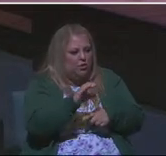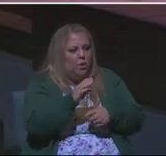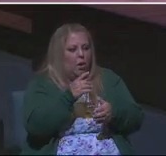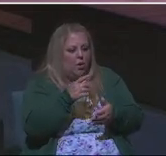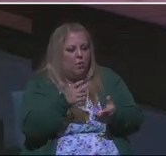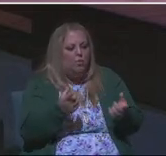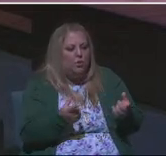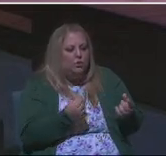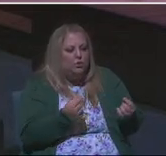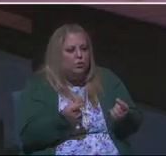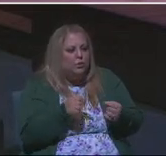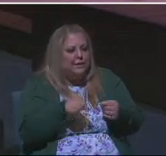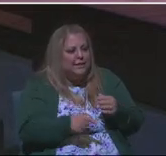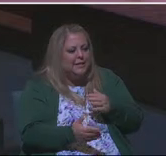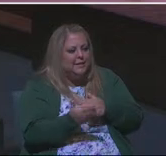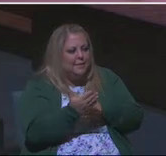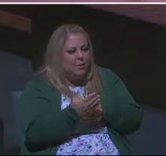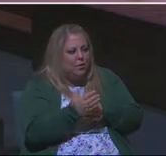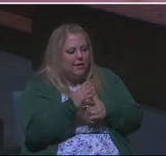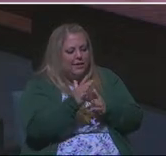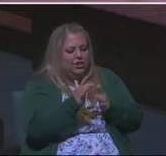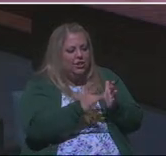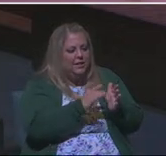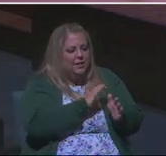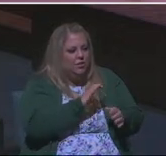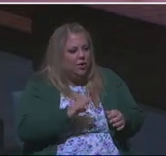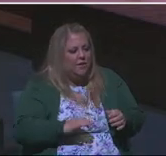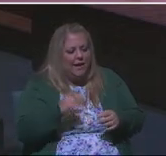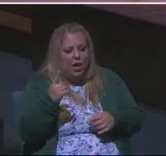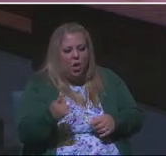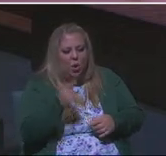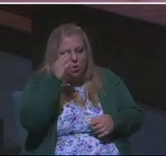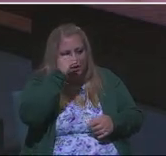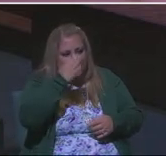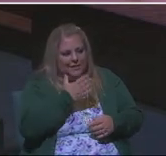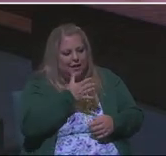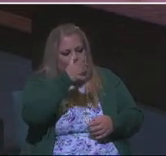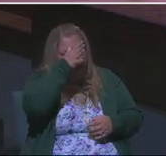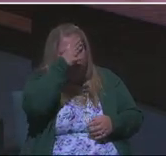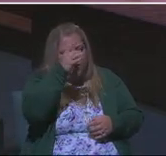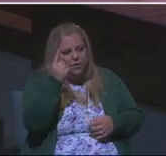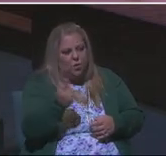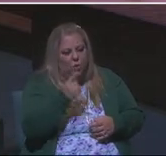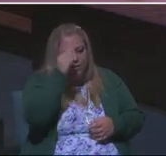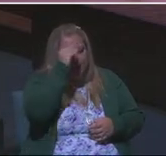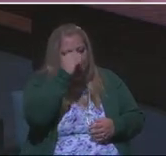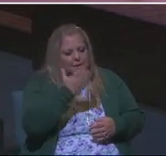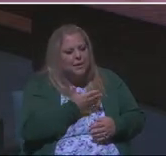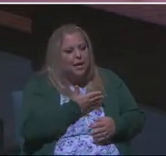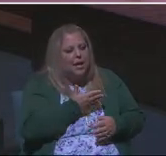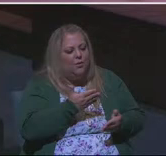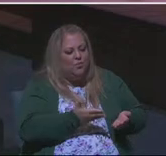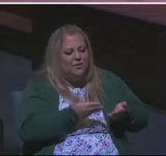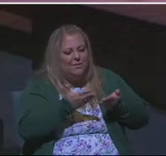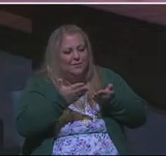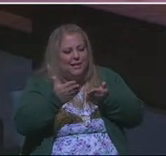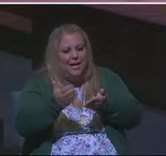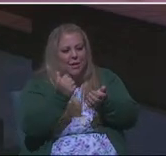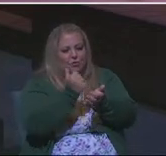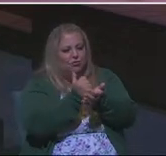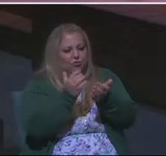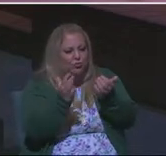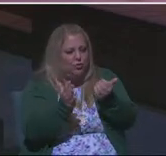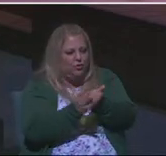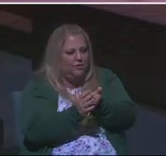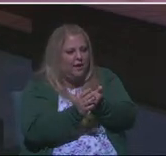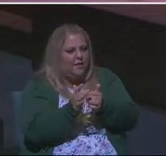morning. Jesus Christ, God's only begotten Son, the Father's only begotten Son, was taken and he was crucified. And the Bible